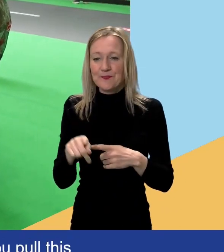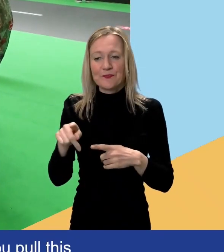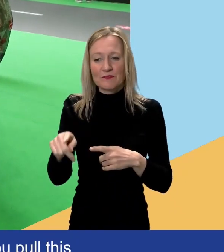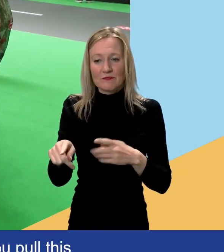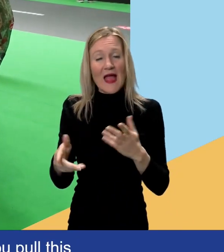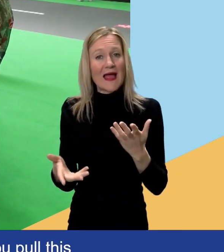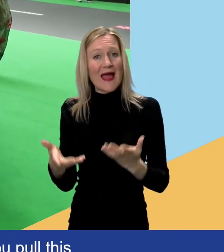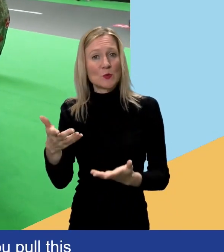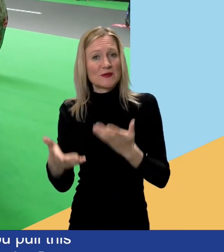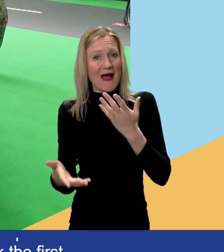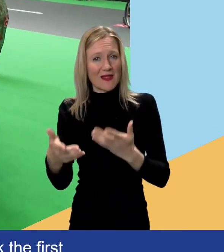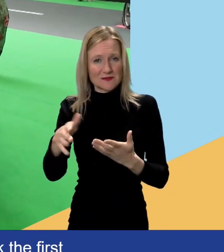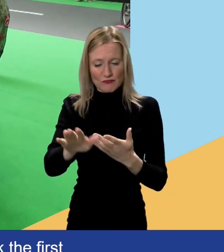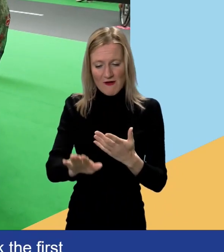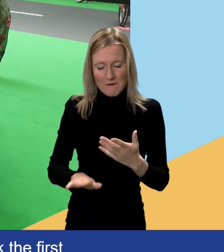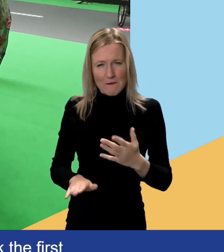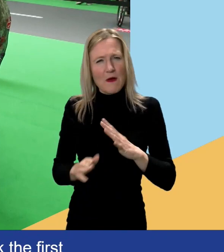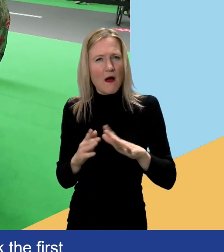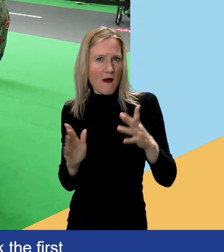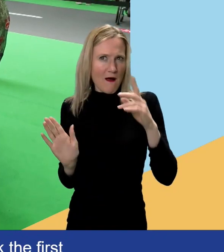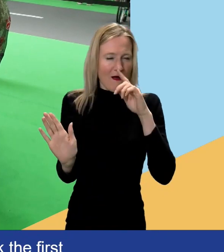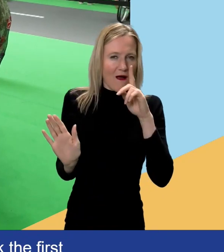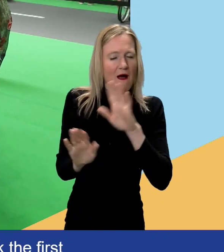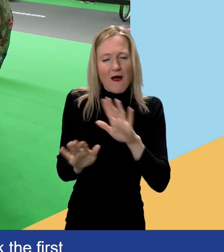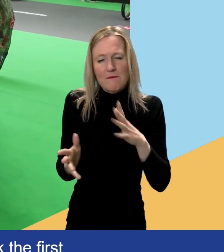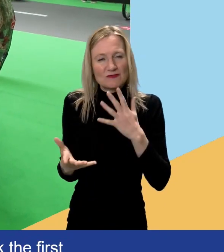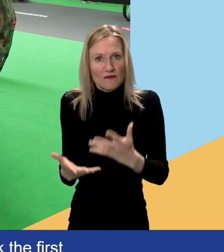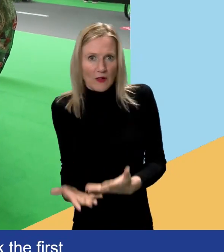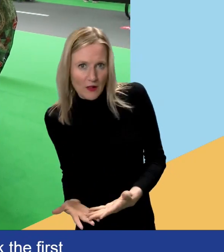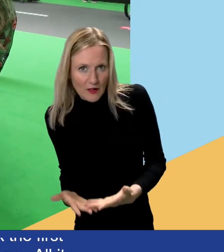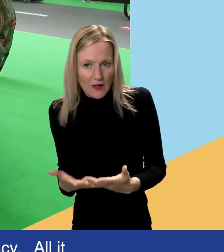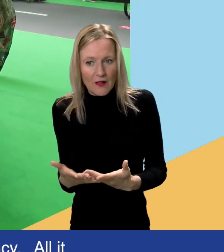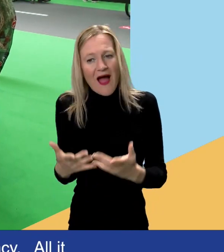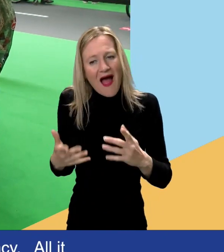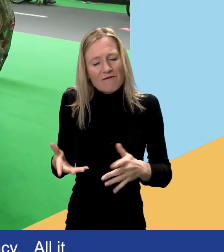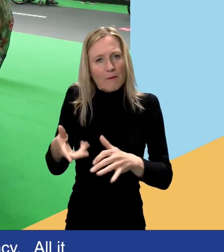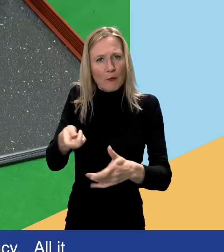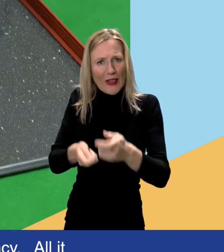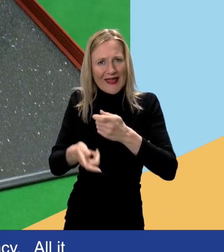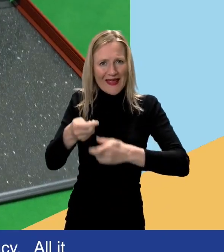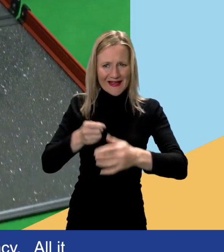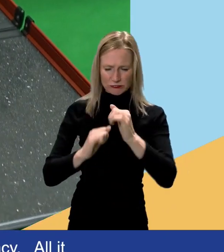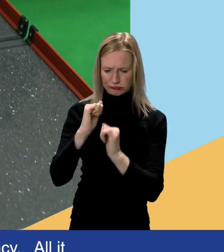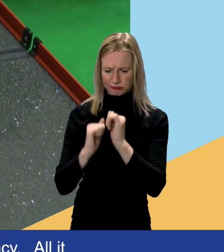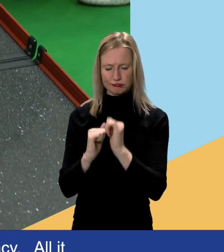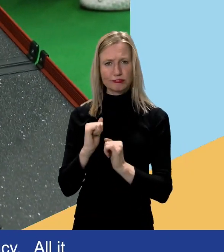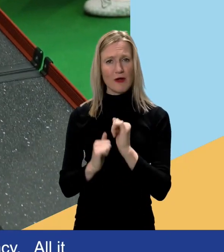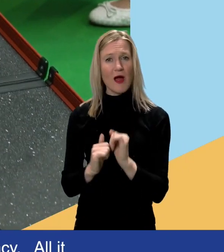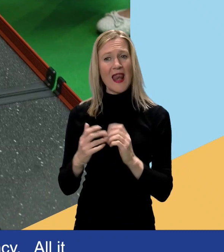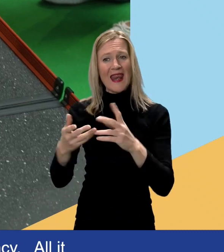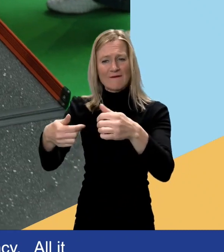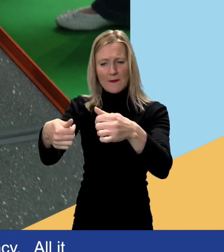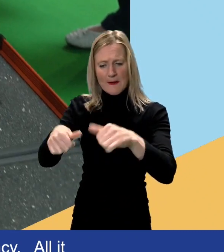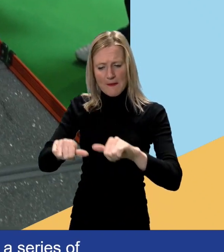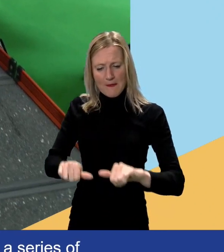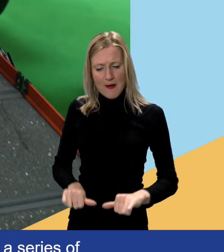ramp. That sounds fancy. All it means is you're not lifting a dead weight. Right. There are a series of pulleys, some very clever levers underneath there, which mean that they